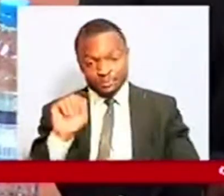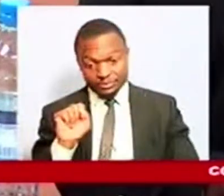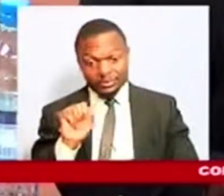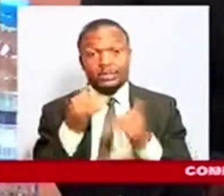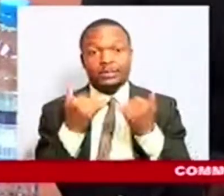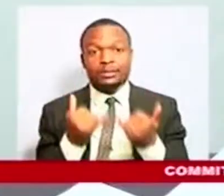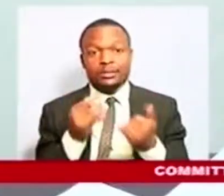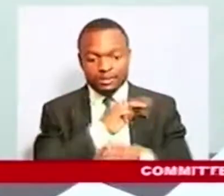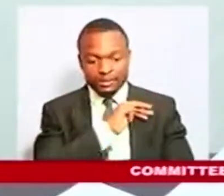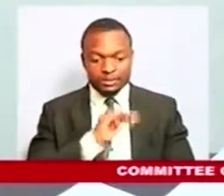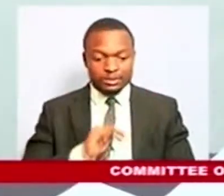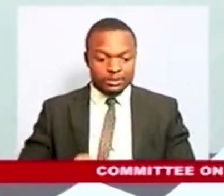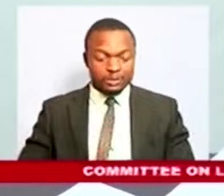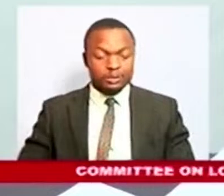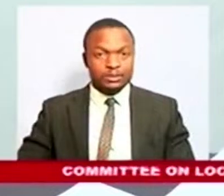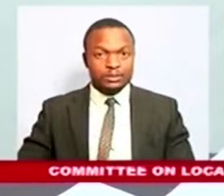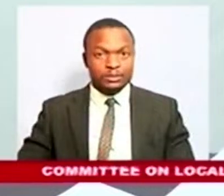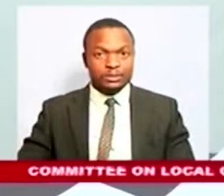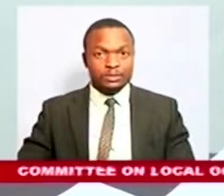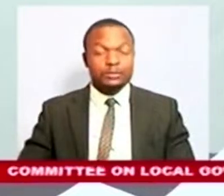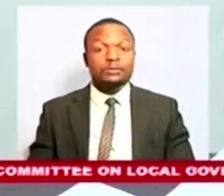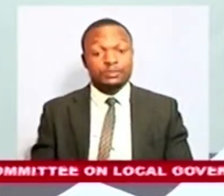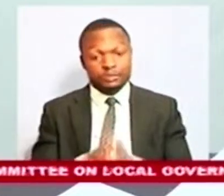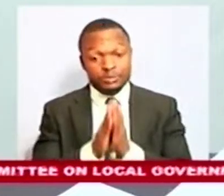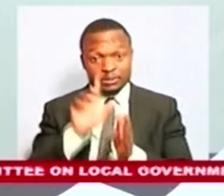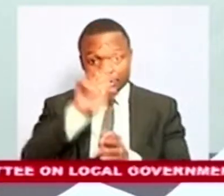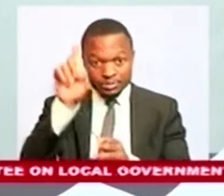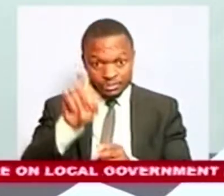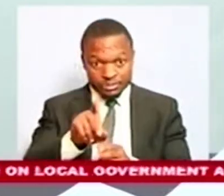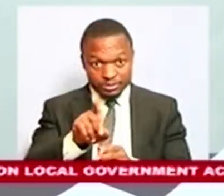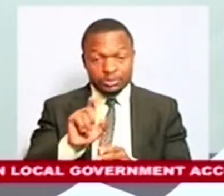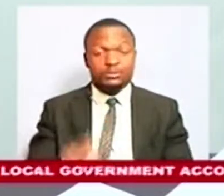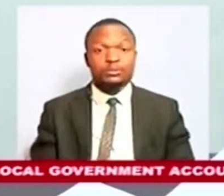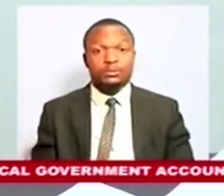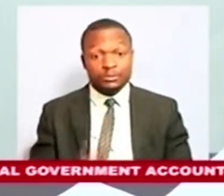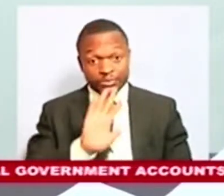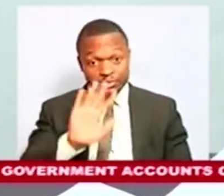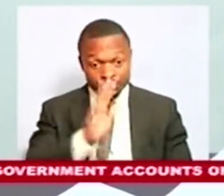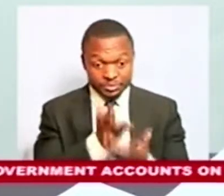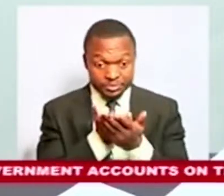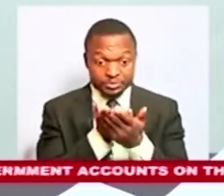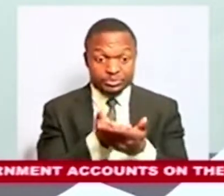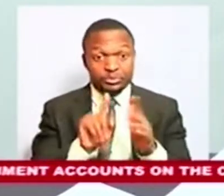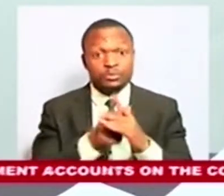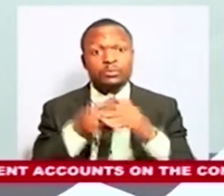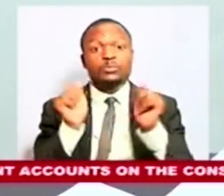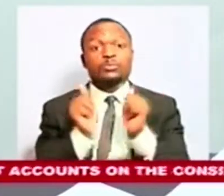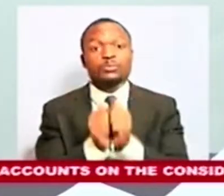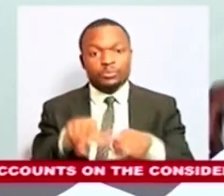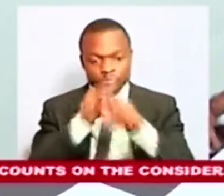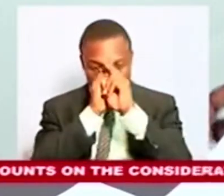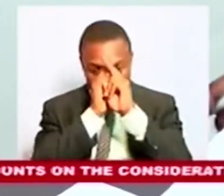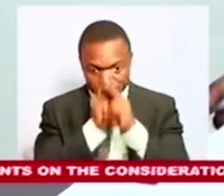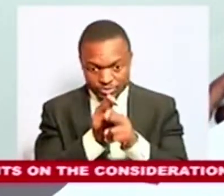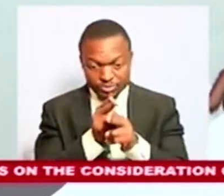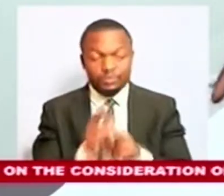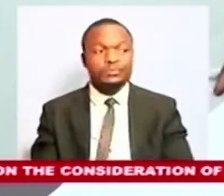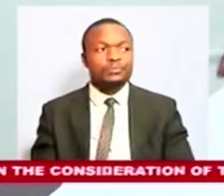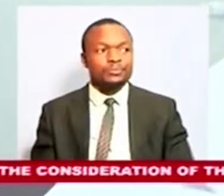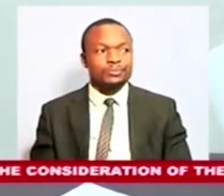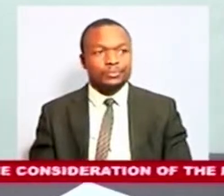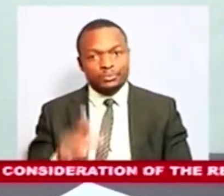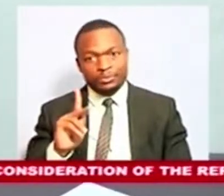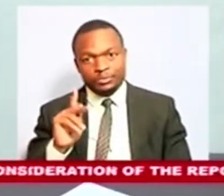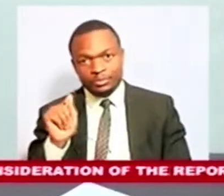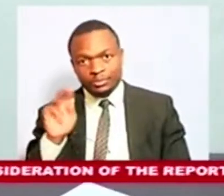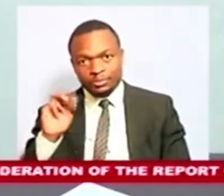Now, members who ask questions from your submissions. We'll start with the Honorable